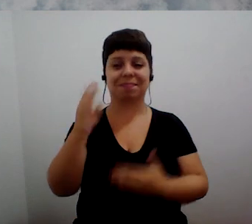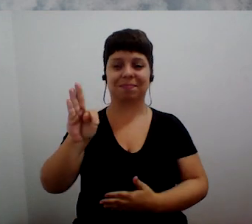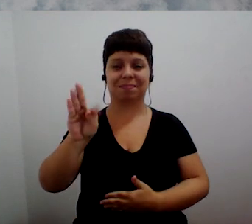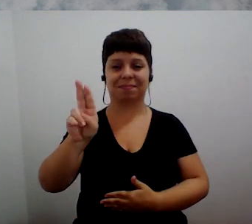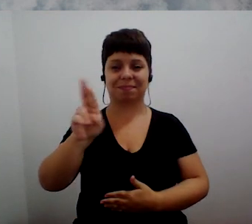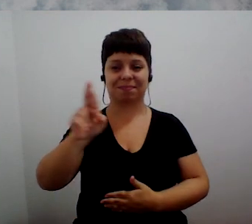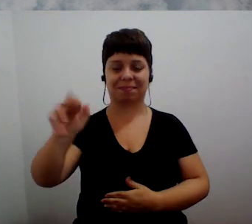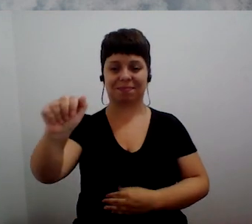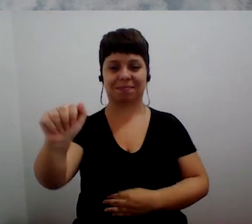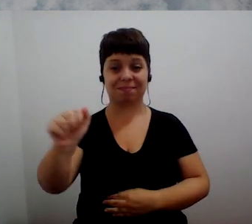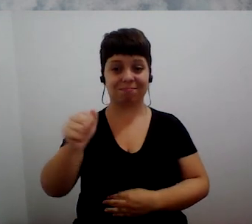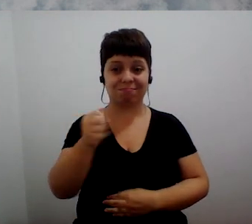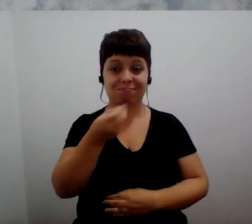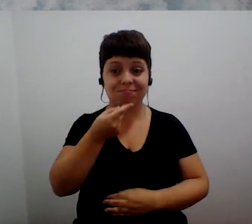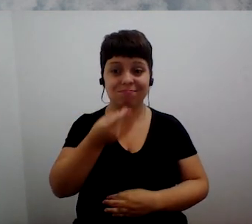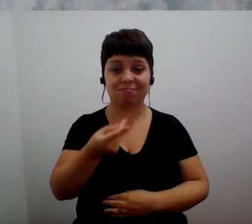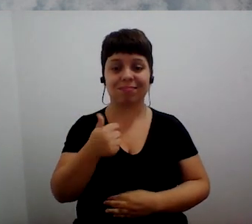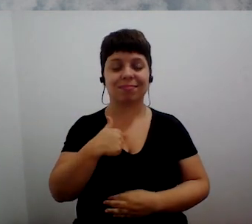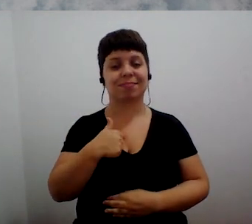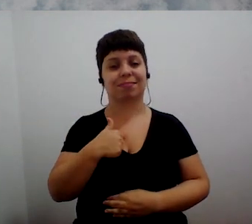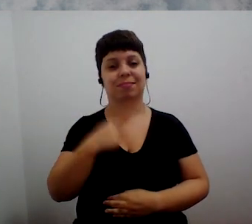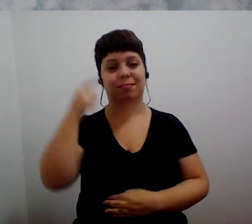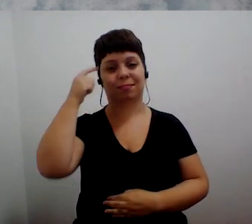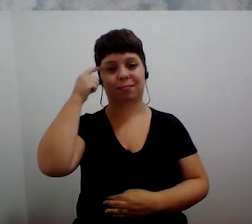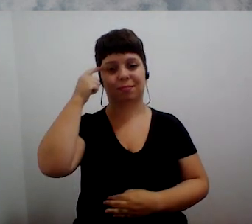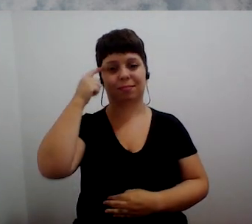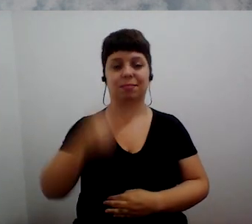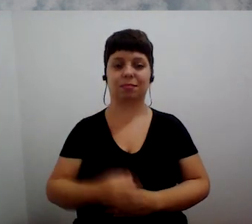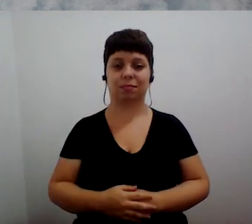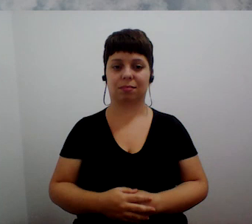during my speech, I showed,